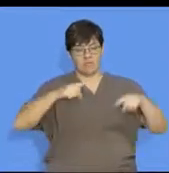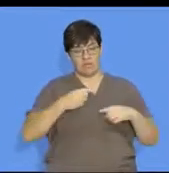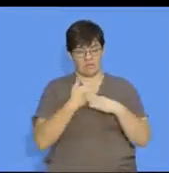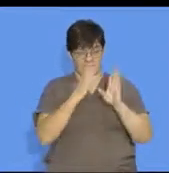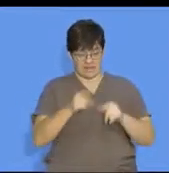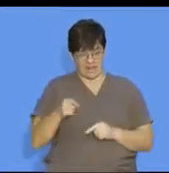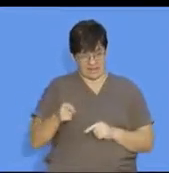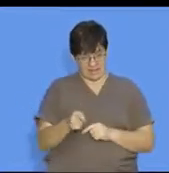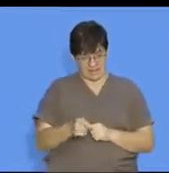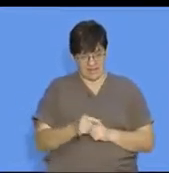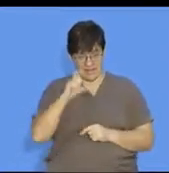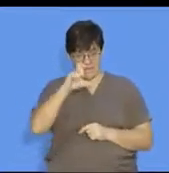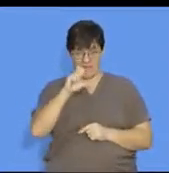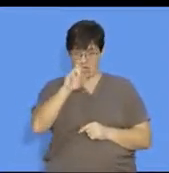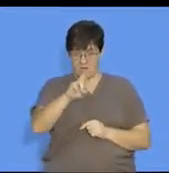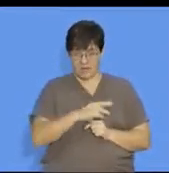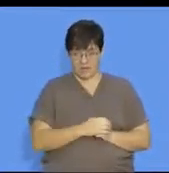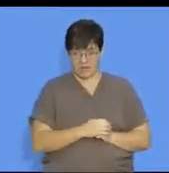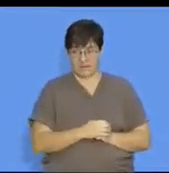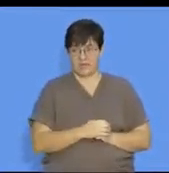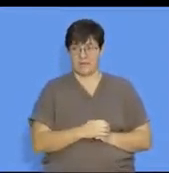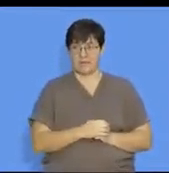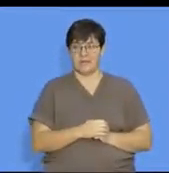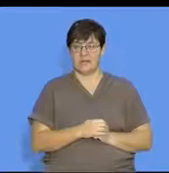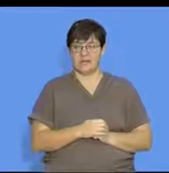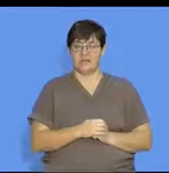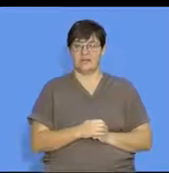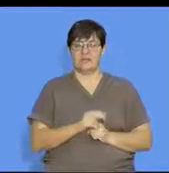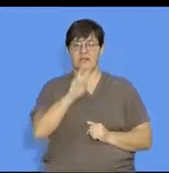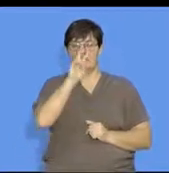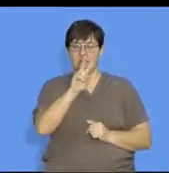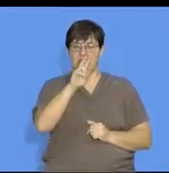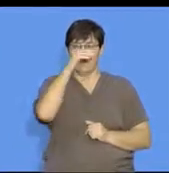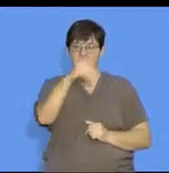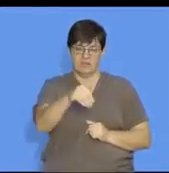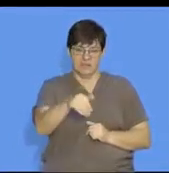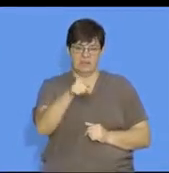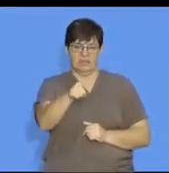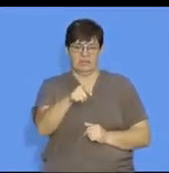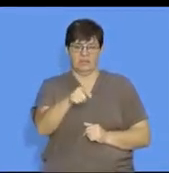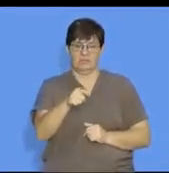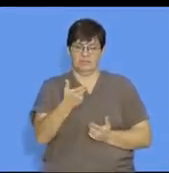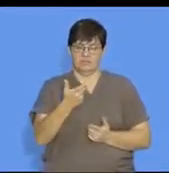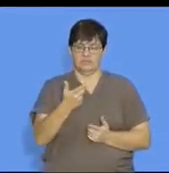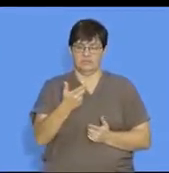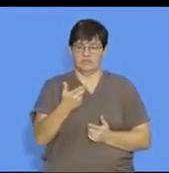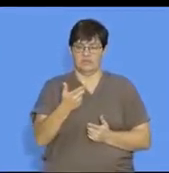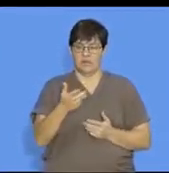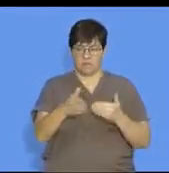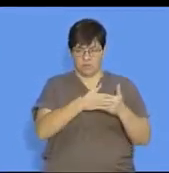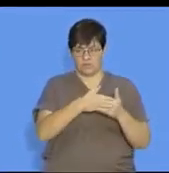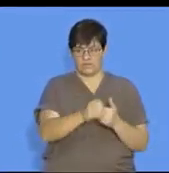resistor there, right? Okay, so the voltmeter is measuring V external in this case if the switch